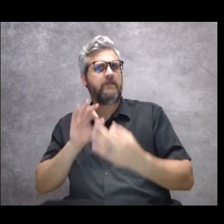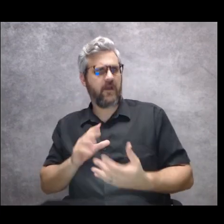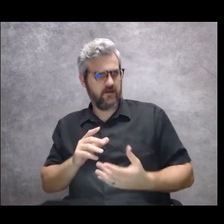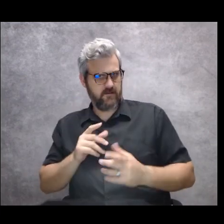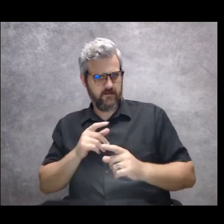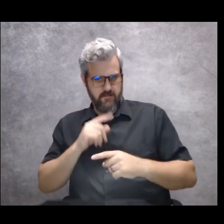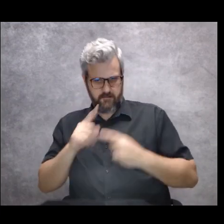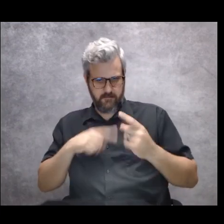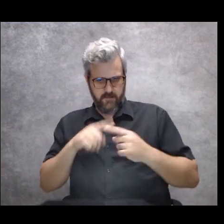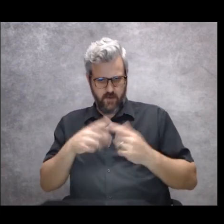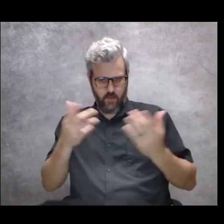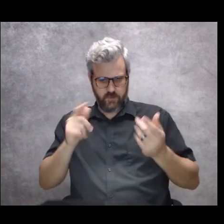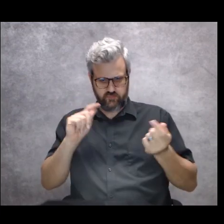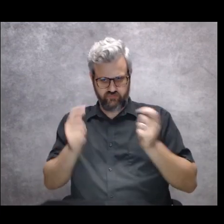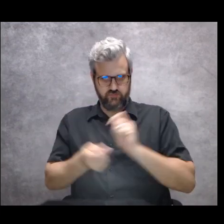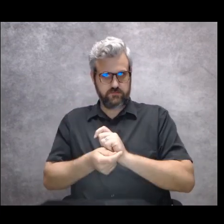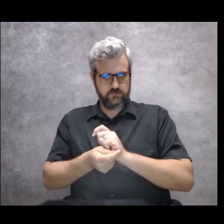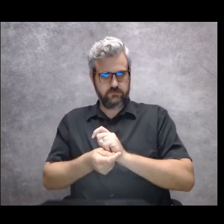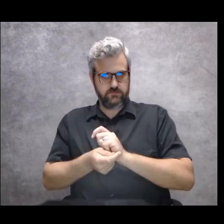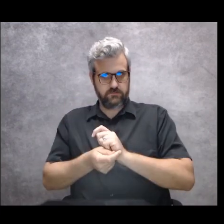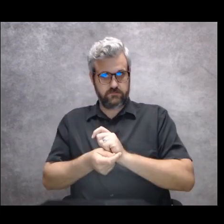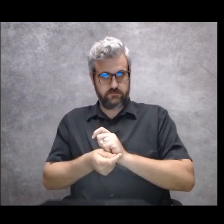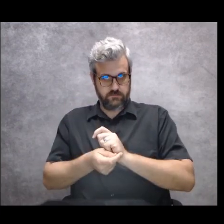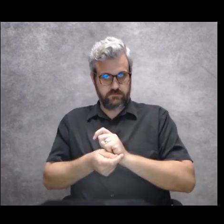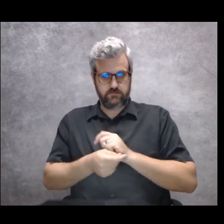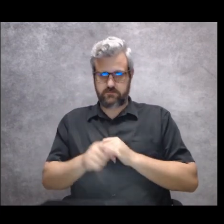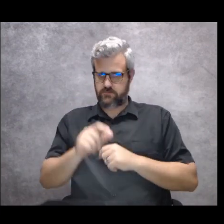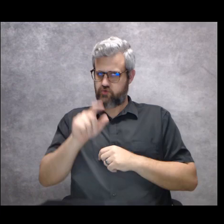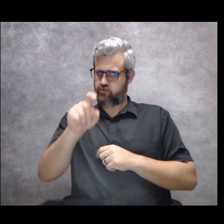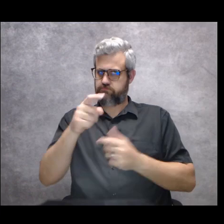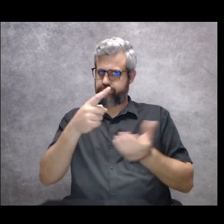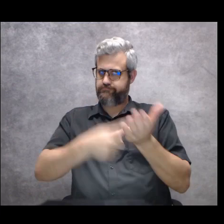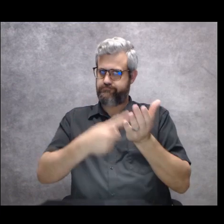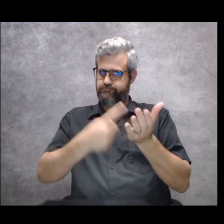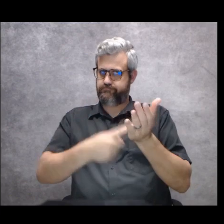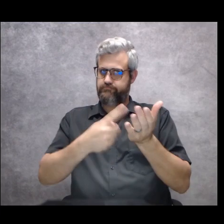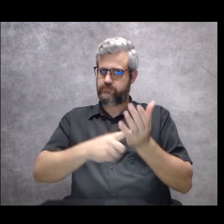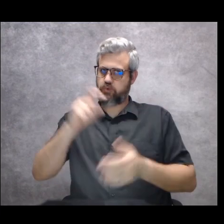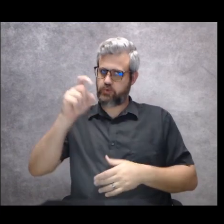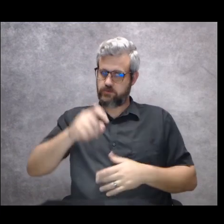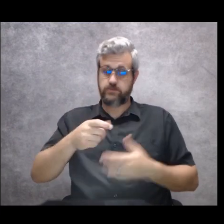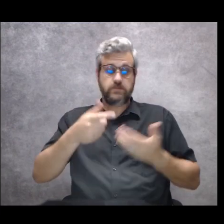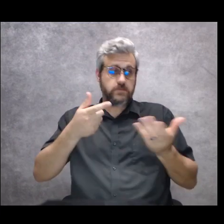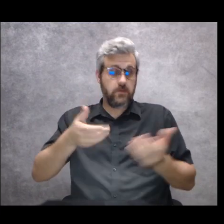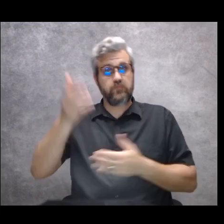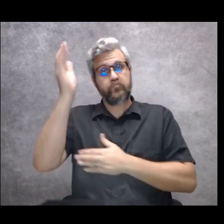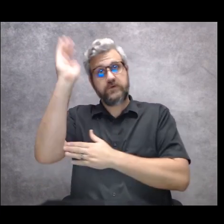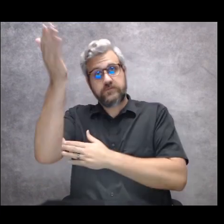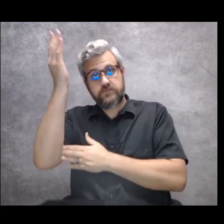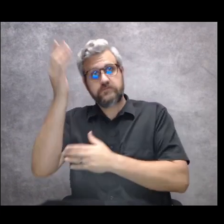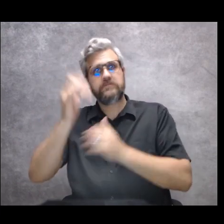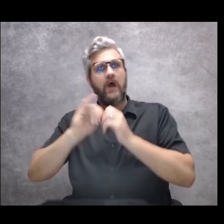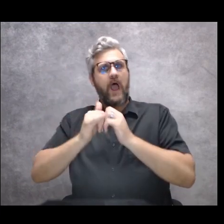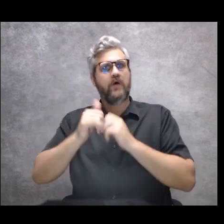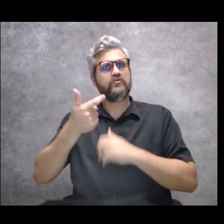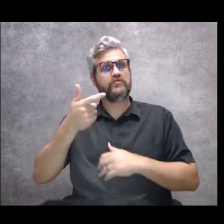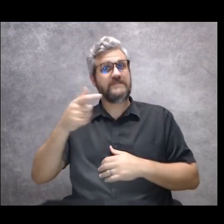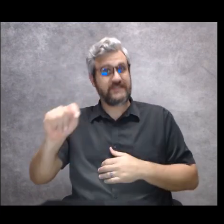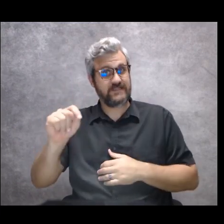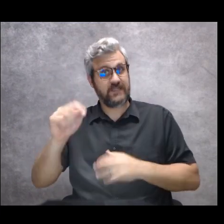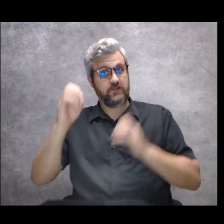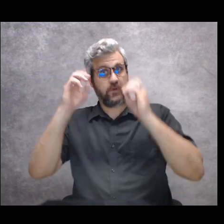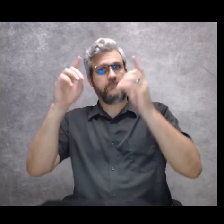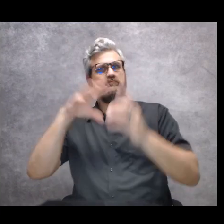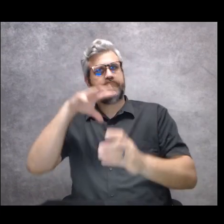be a discussion or a presentation about how gifted education is a part of the regular school program.